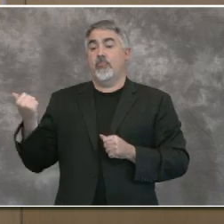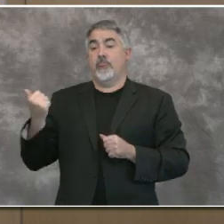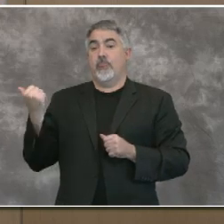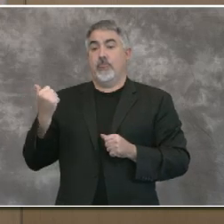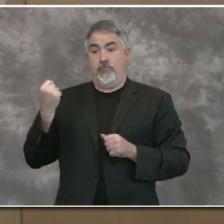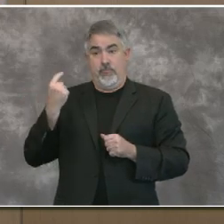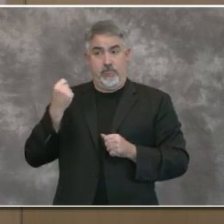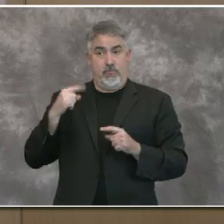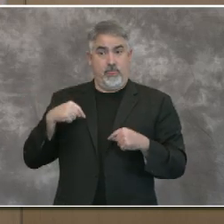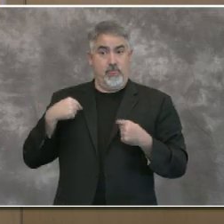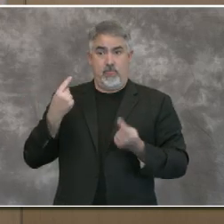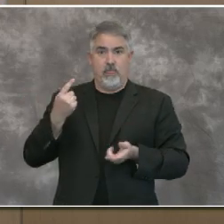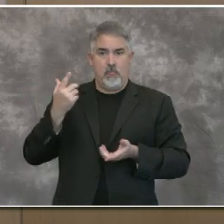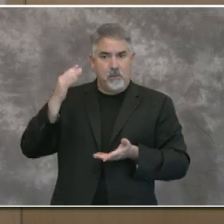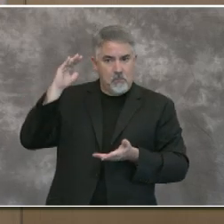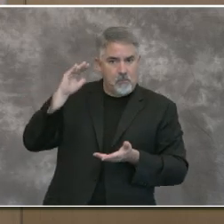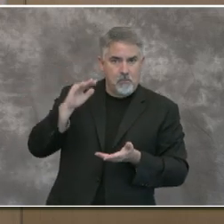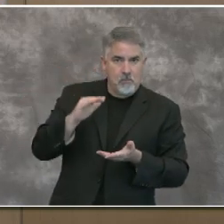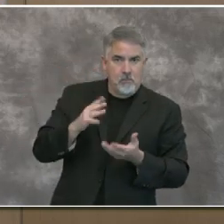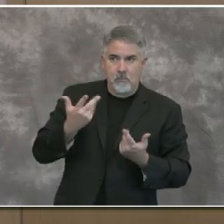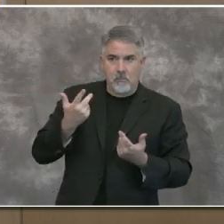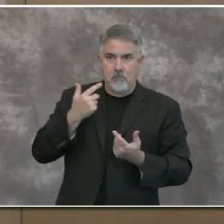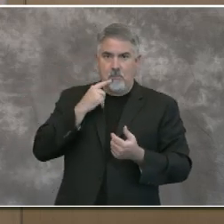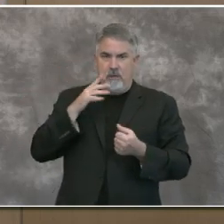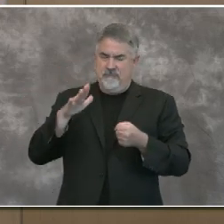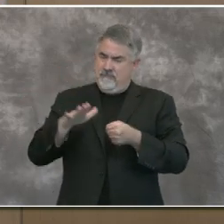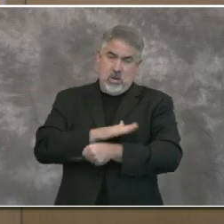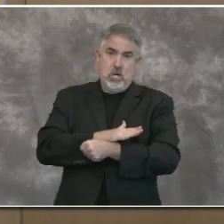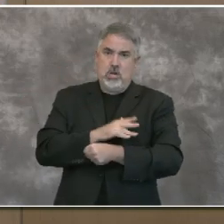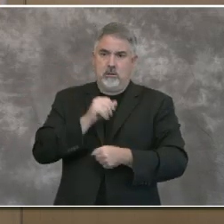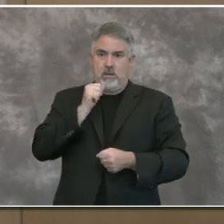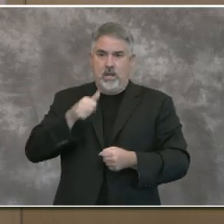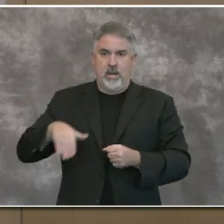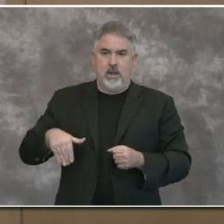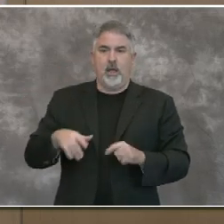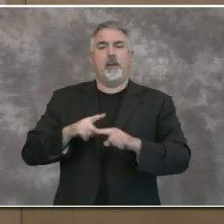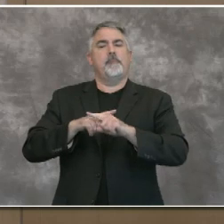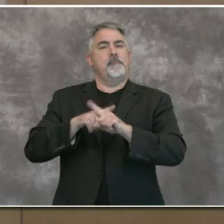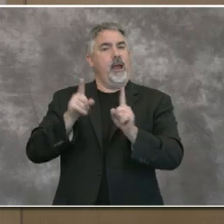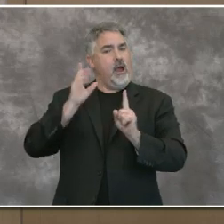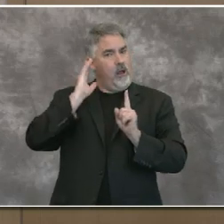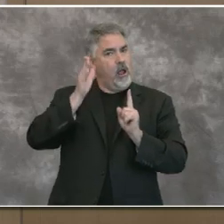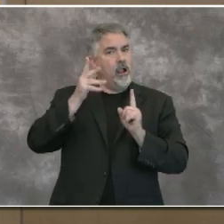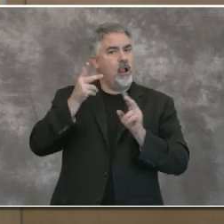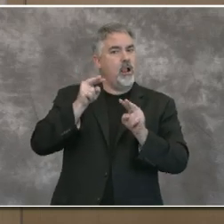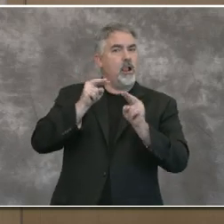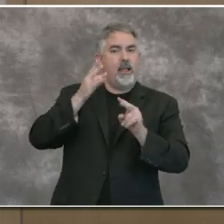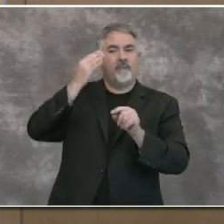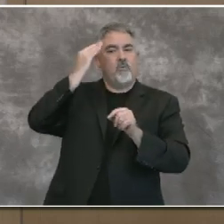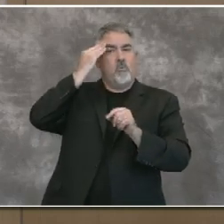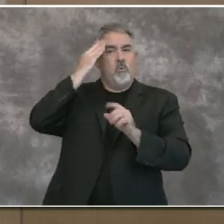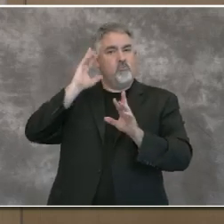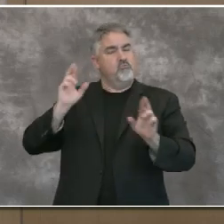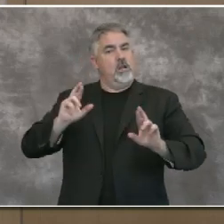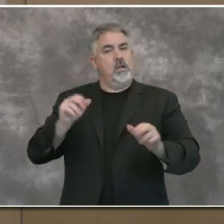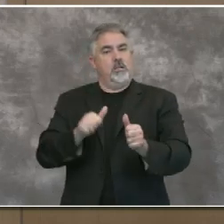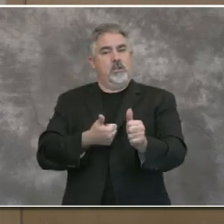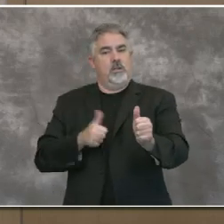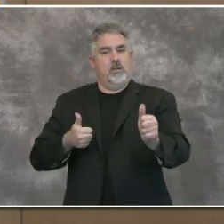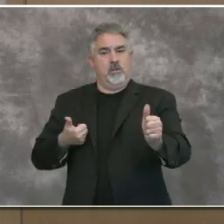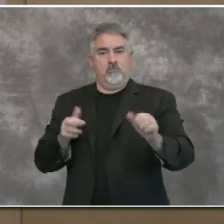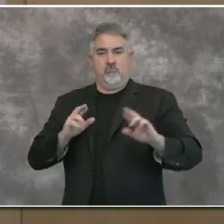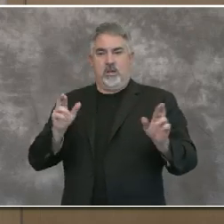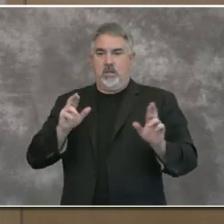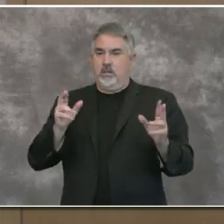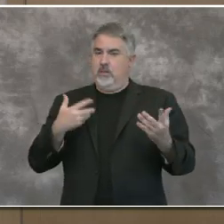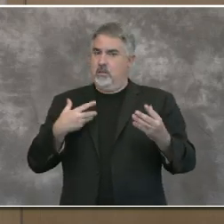has decreased, but again, that was what would be expected with the interventions that were